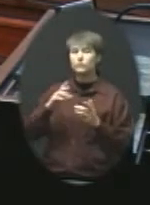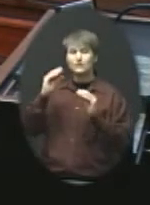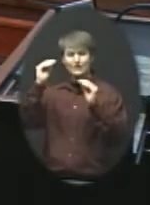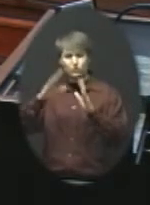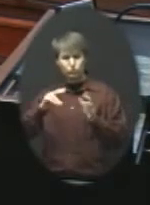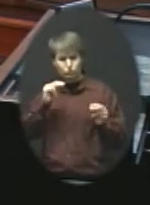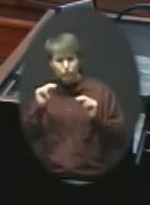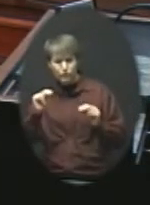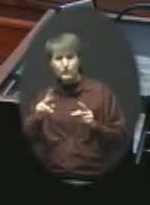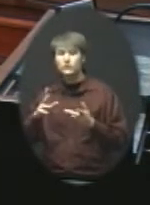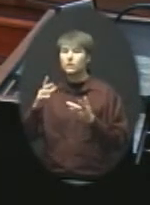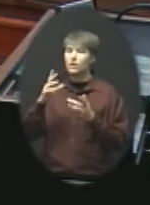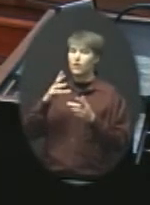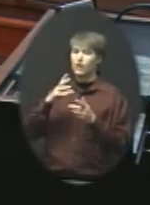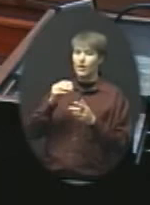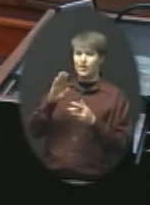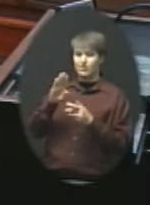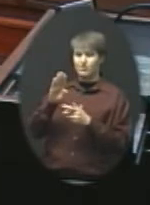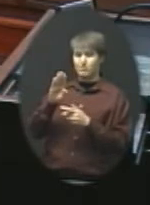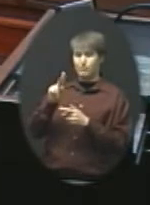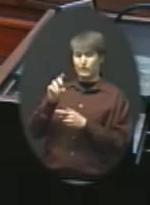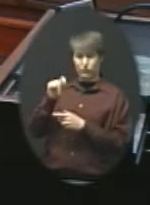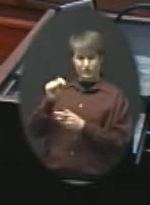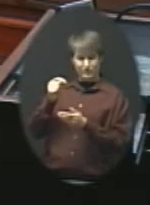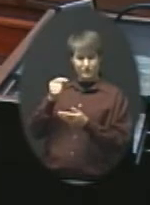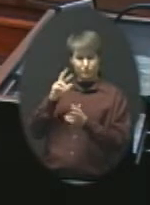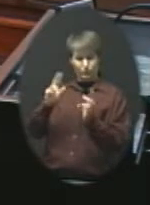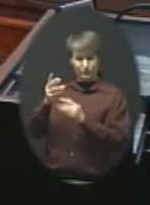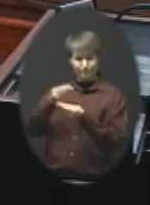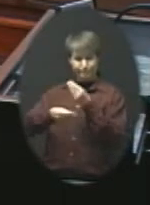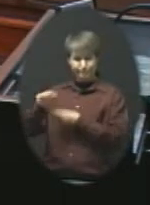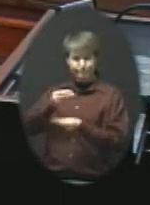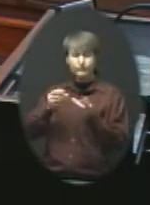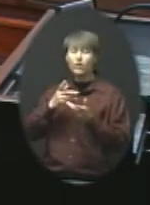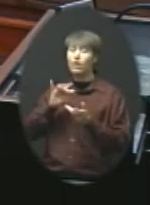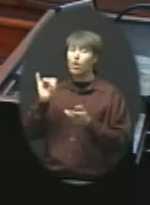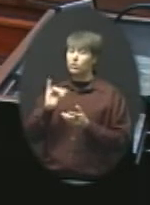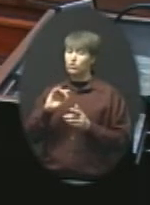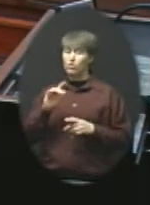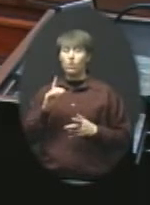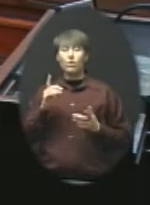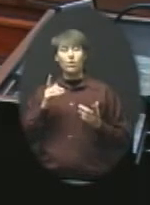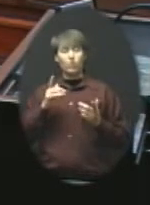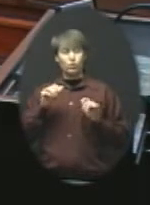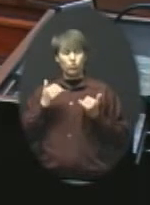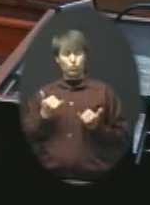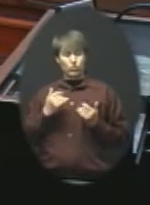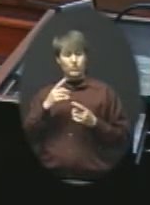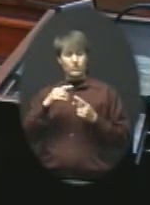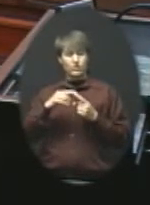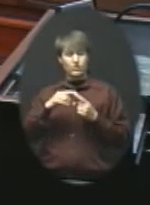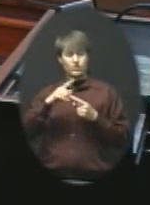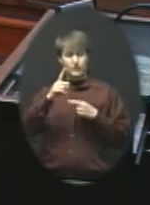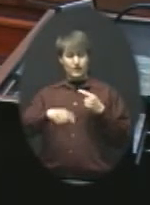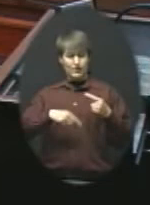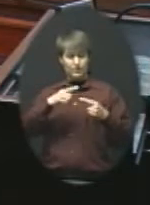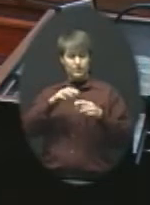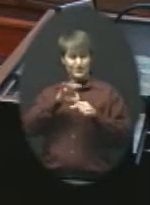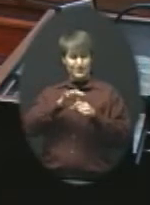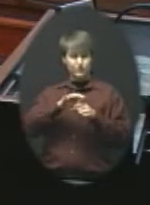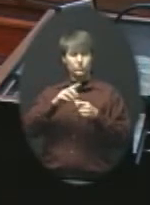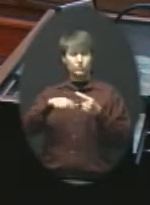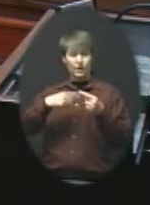teacher negotiations, and budget preparation. And whereas the current election cycle for electing local